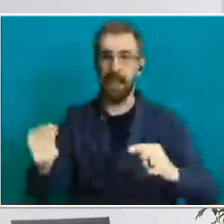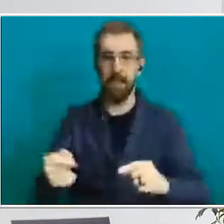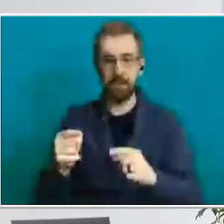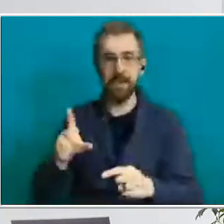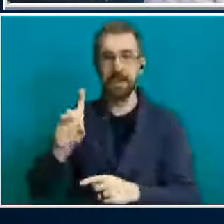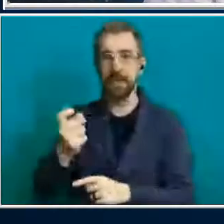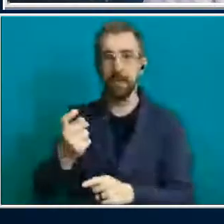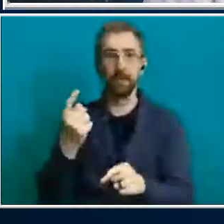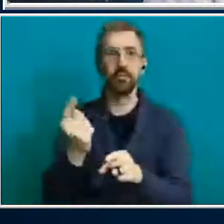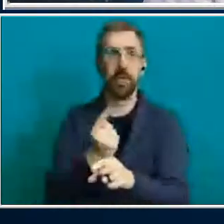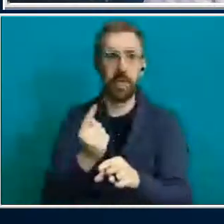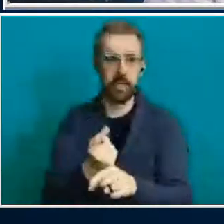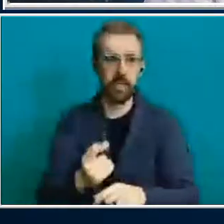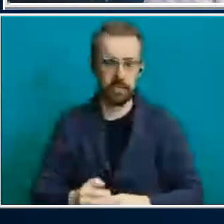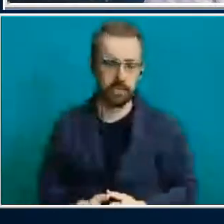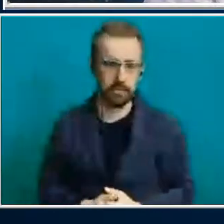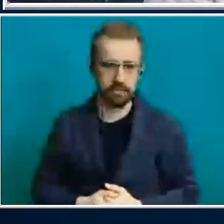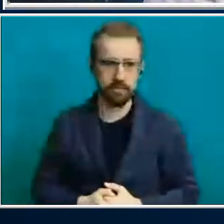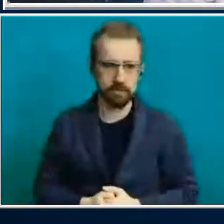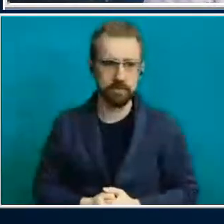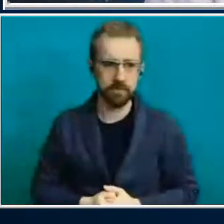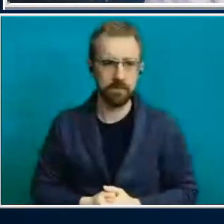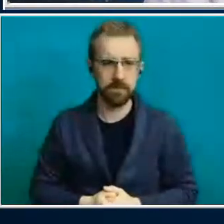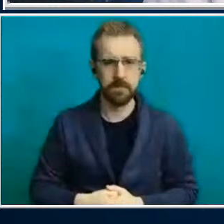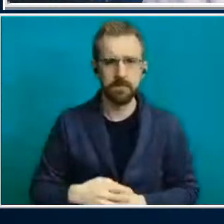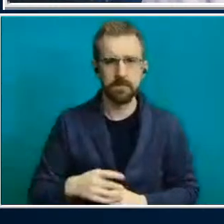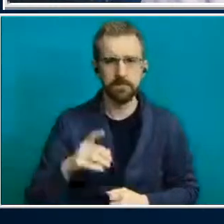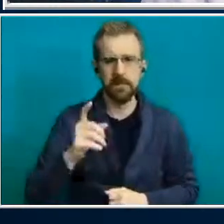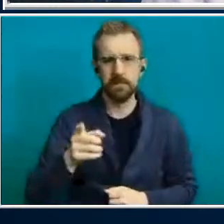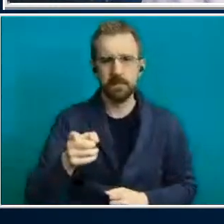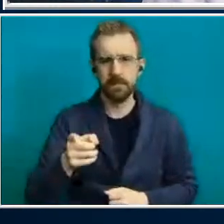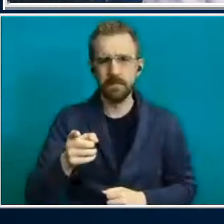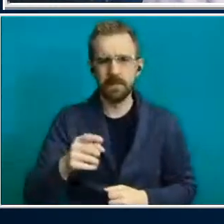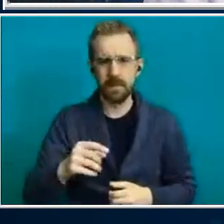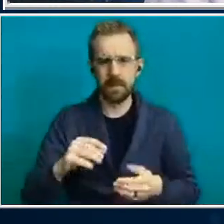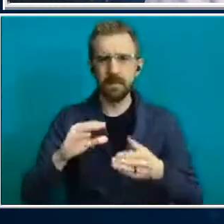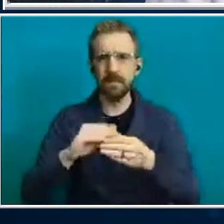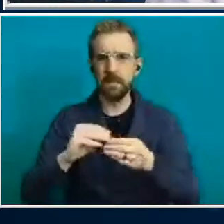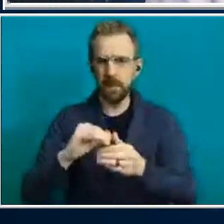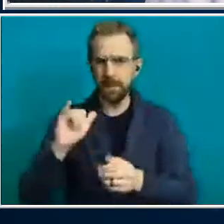correctly. You hinted at it, but how commonly do you see this?